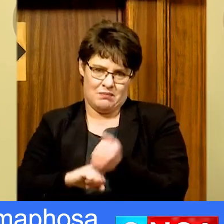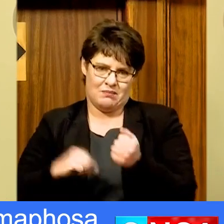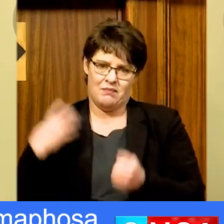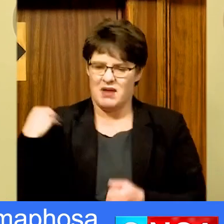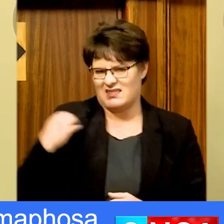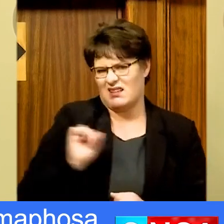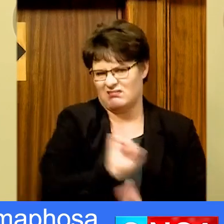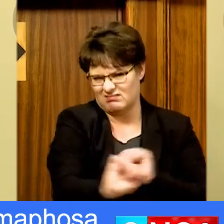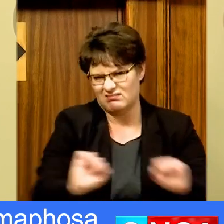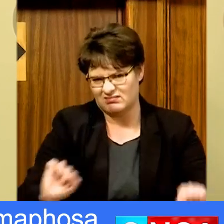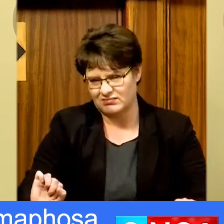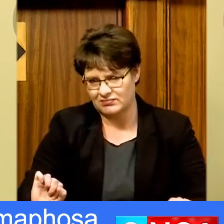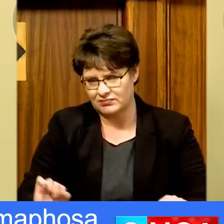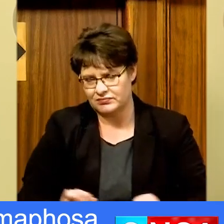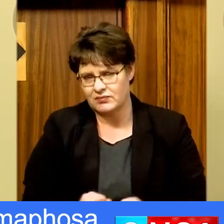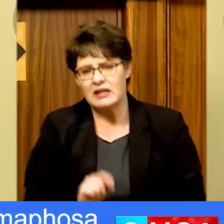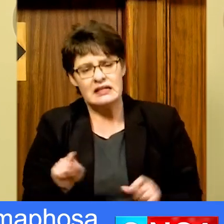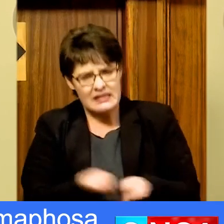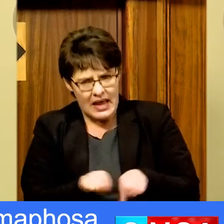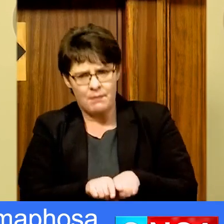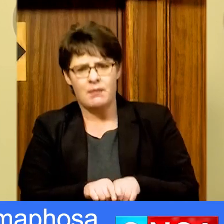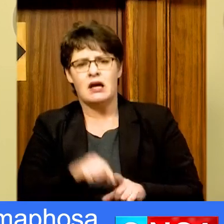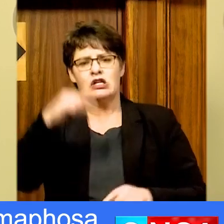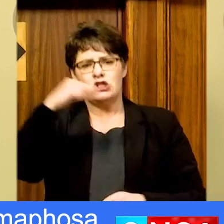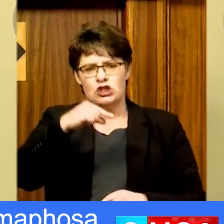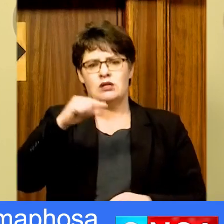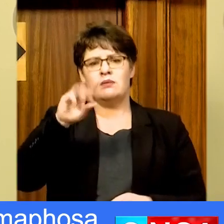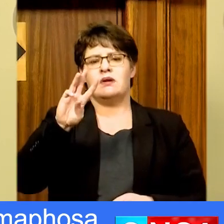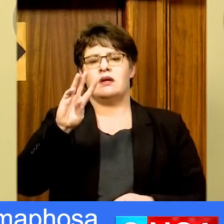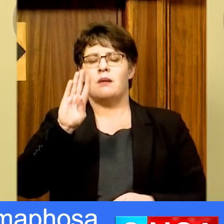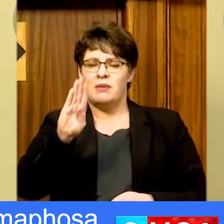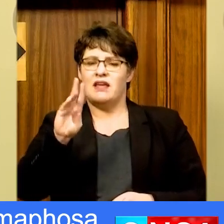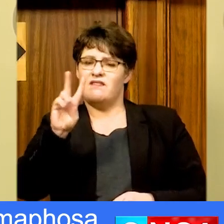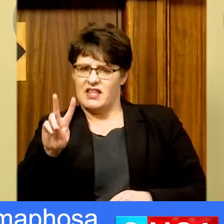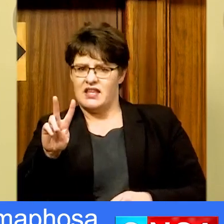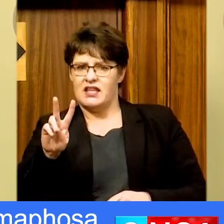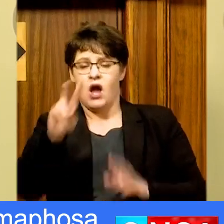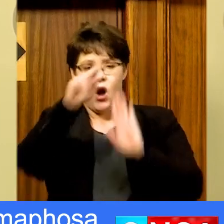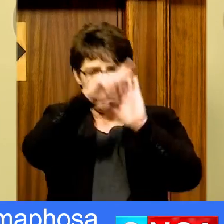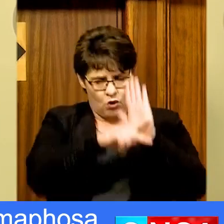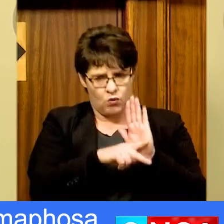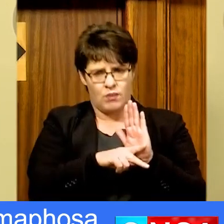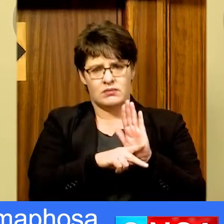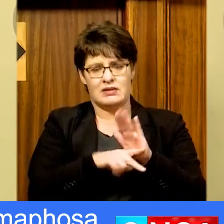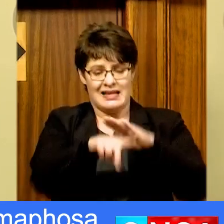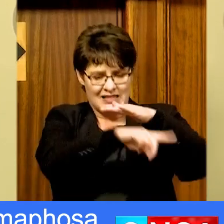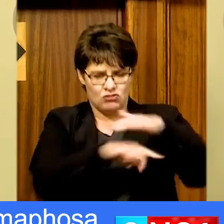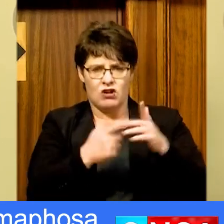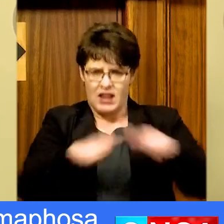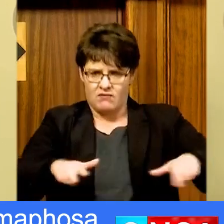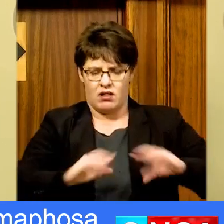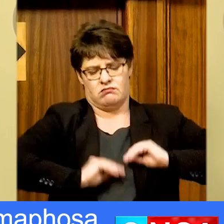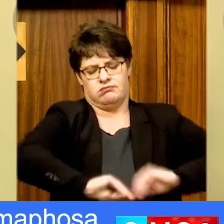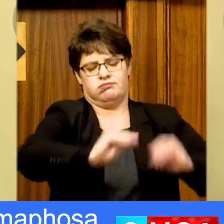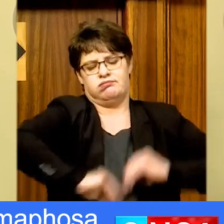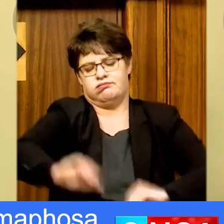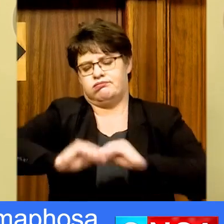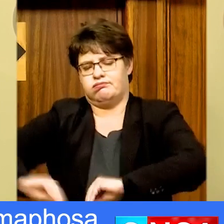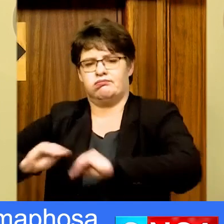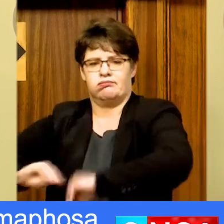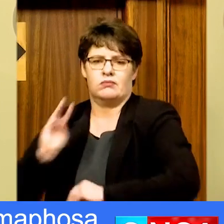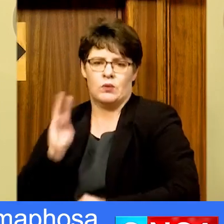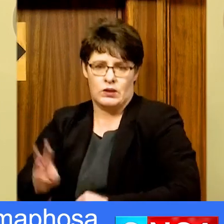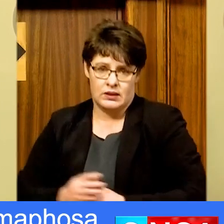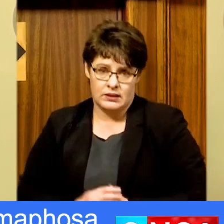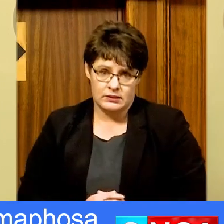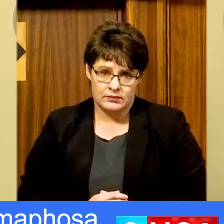also be initiating gender-based violence prevention programs at district level. A